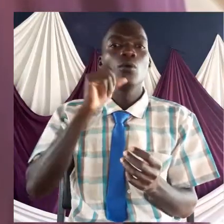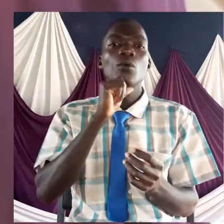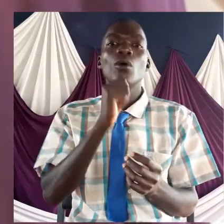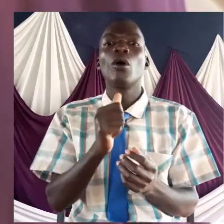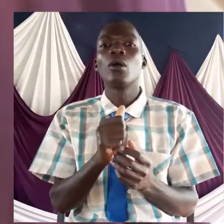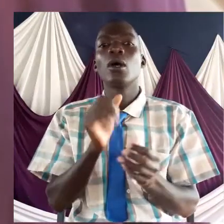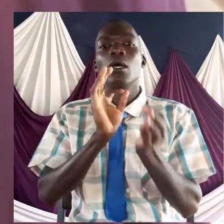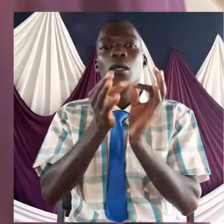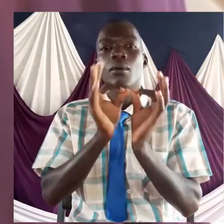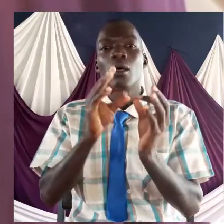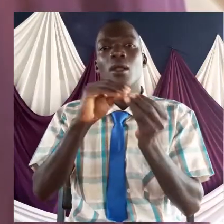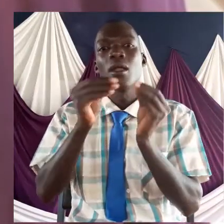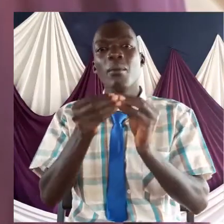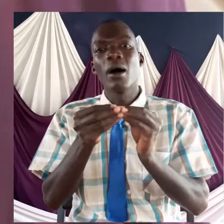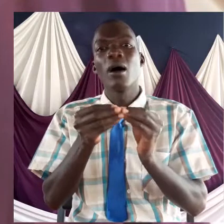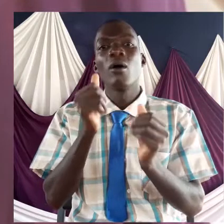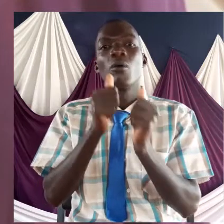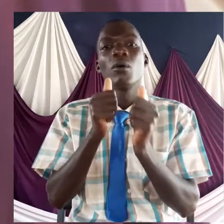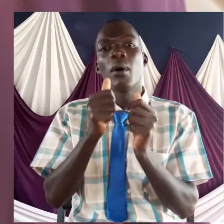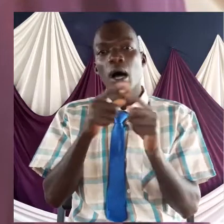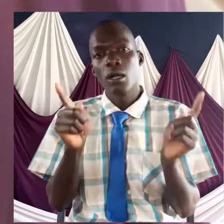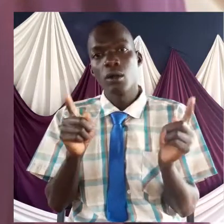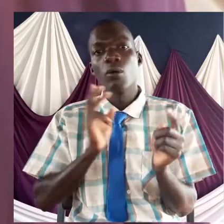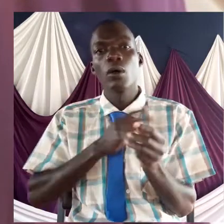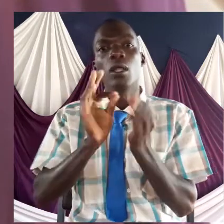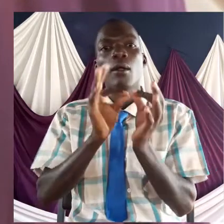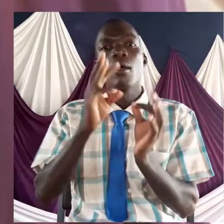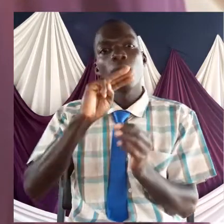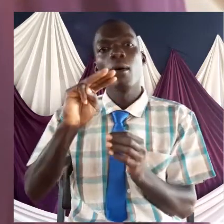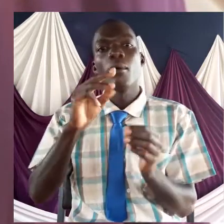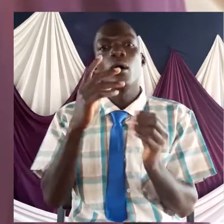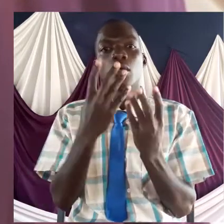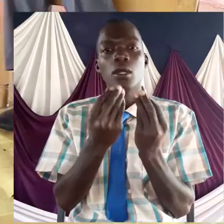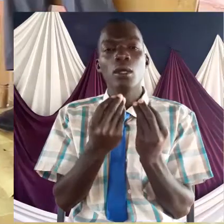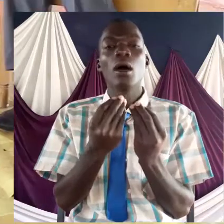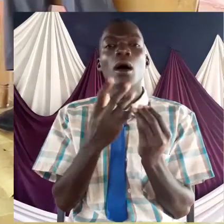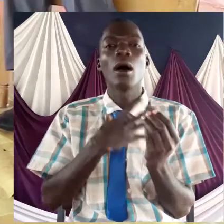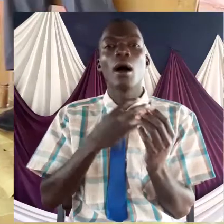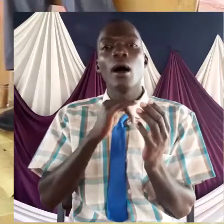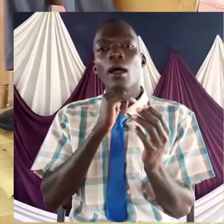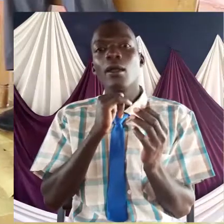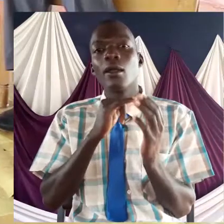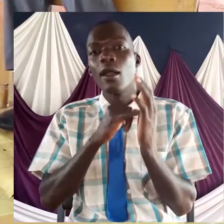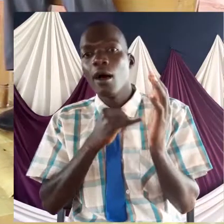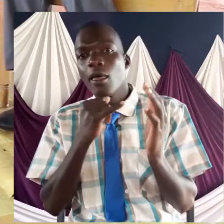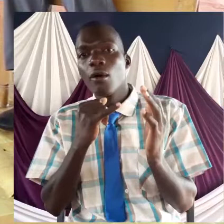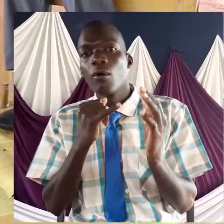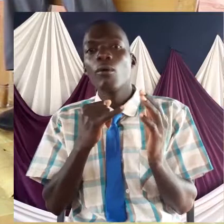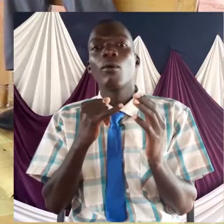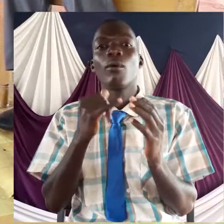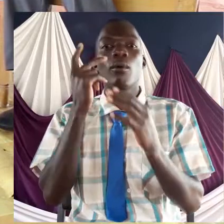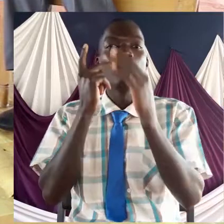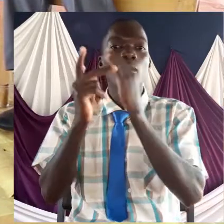therefore interpret the numbers literally, yes, but we interpret them, you know, symbolically, just yes, like the prophecy is